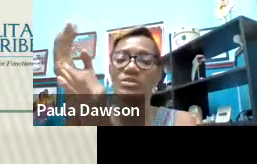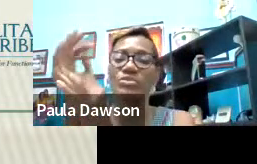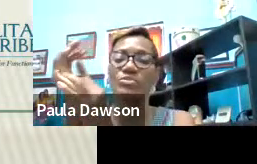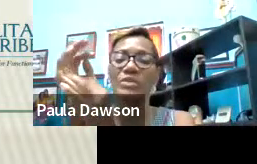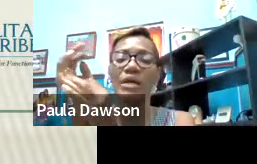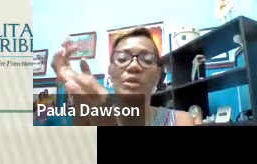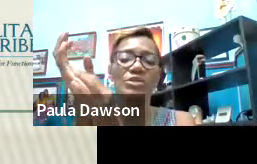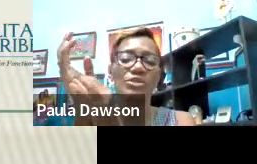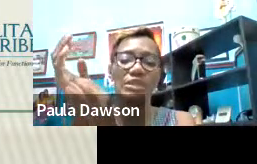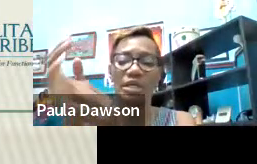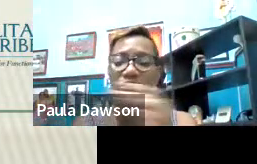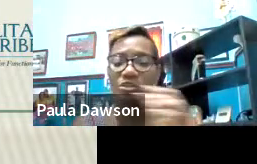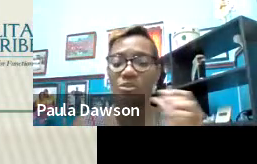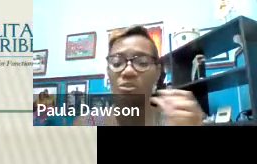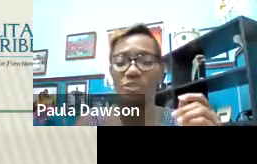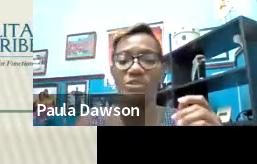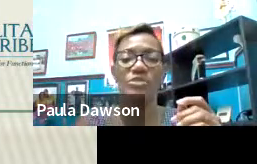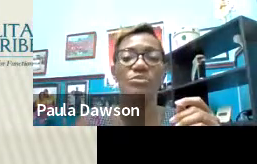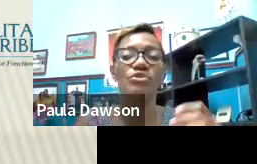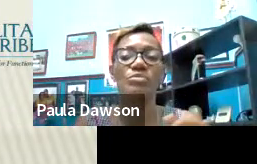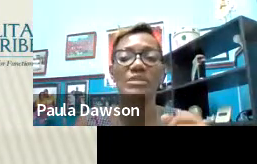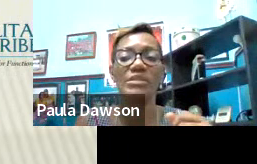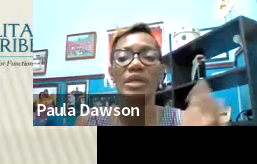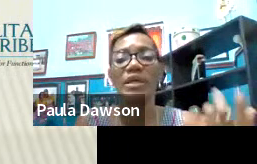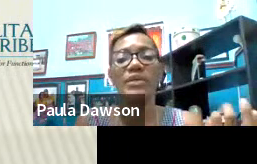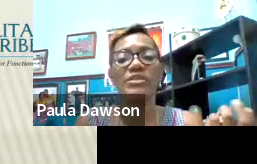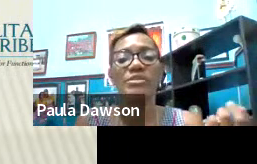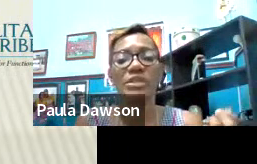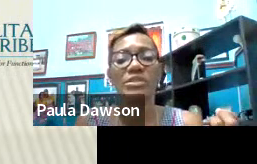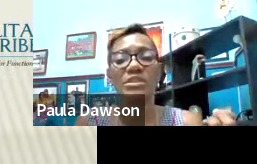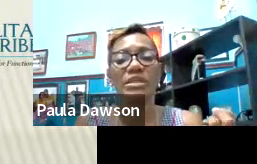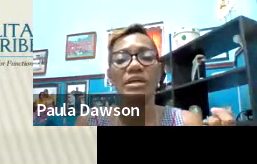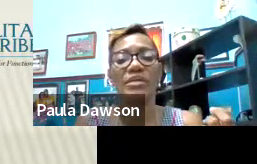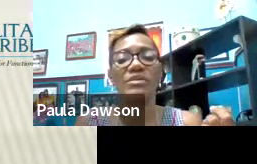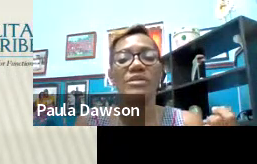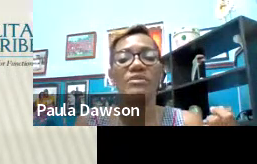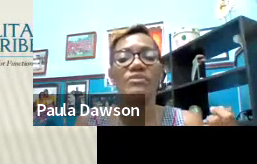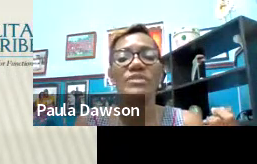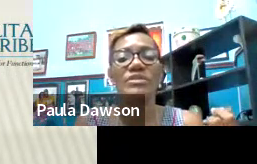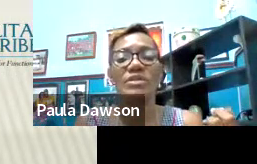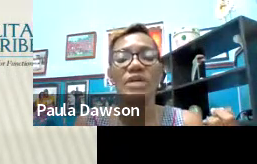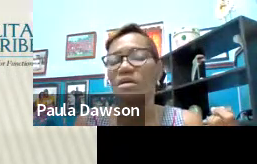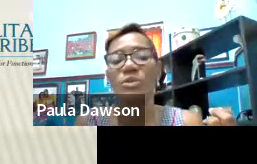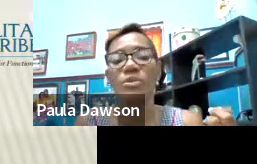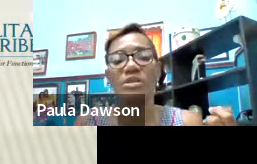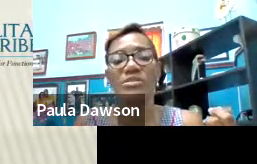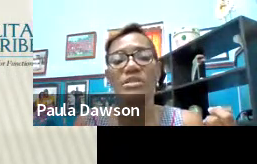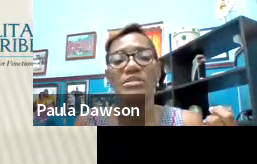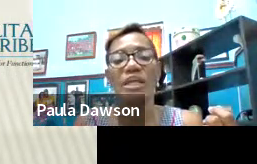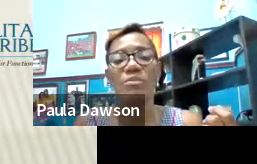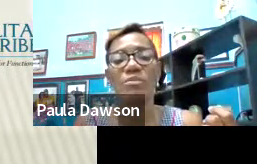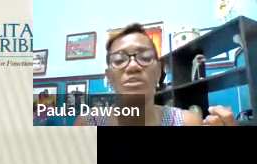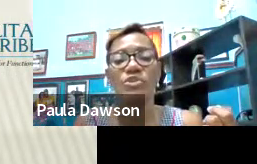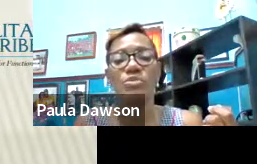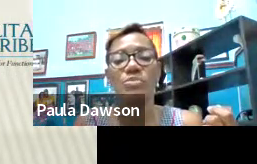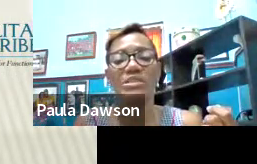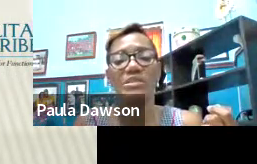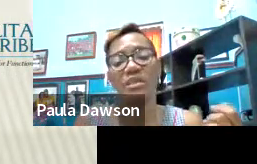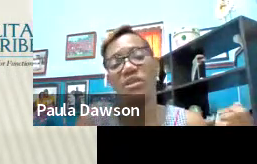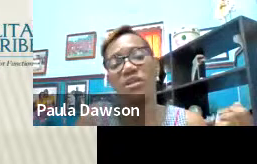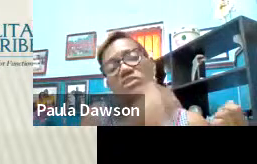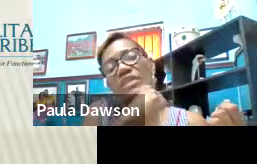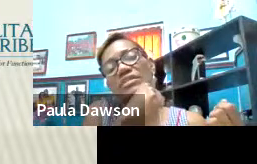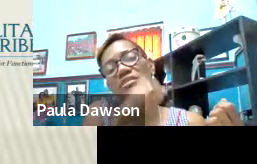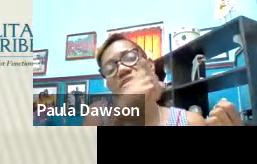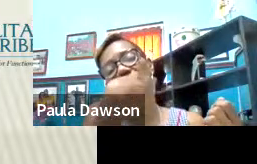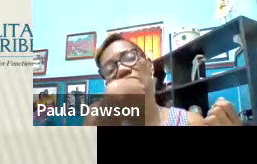cast, constraint cast to prevent your movement. Here's a patient that had Botox in his elbow. It's a stroke patient.